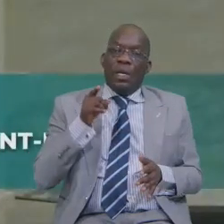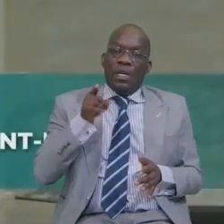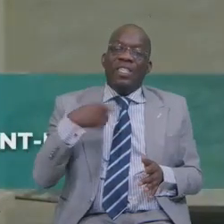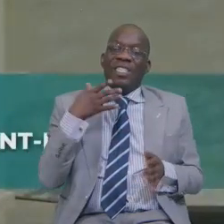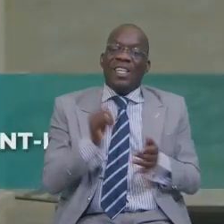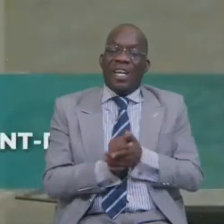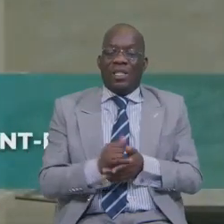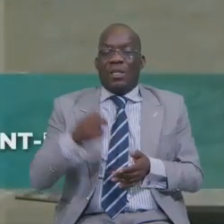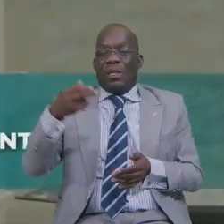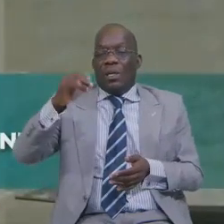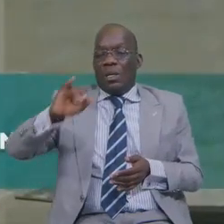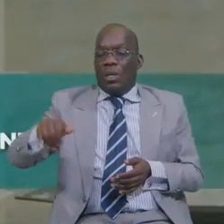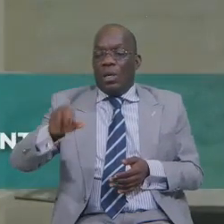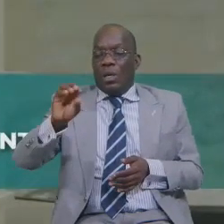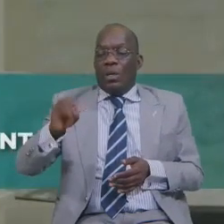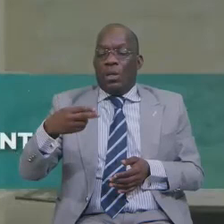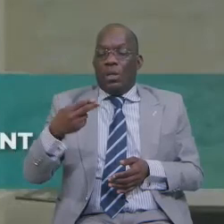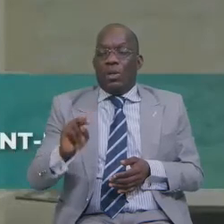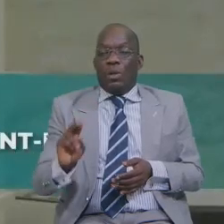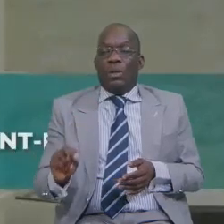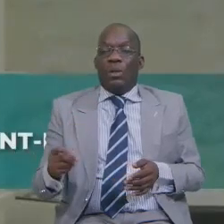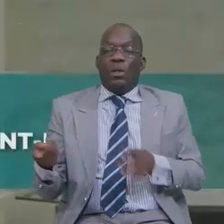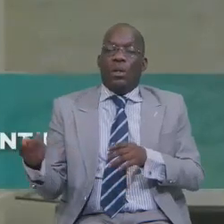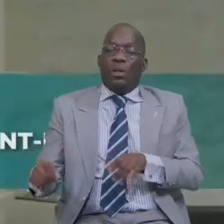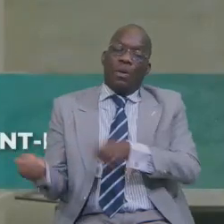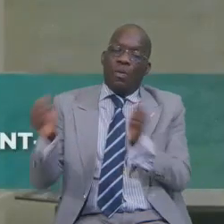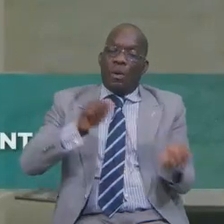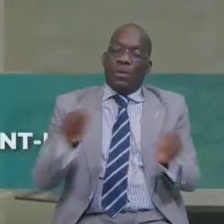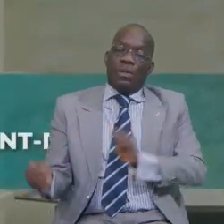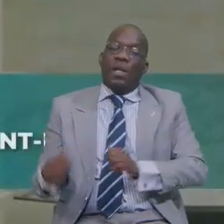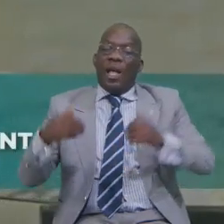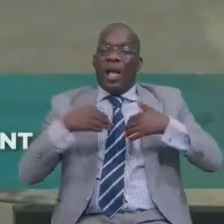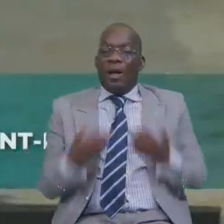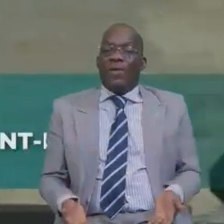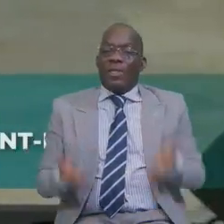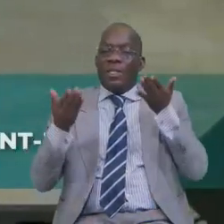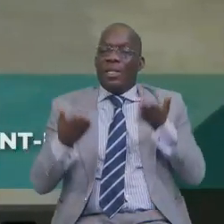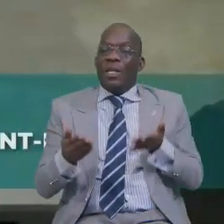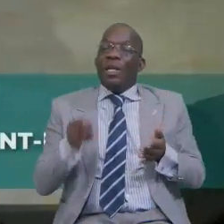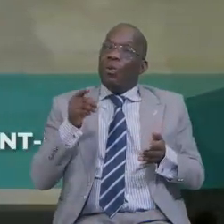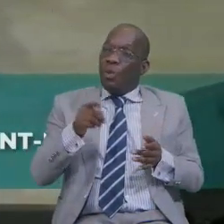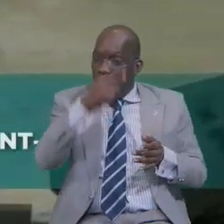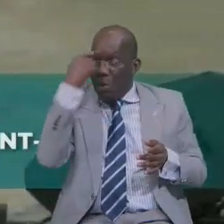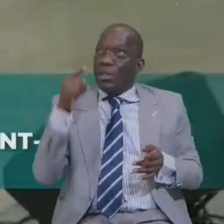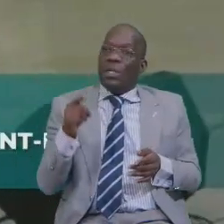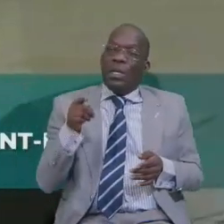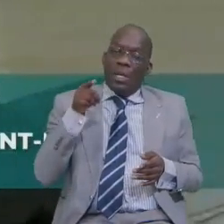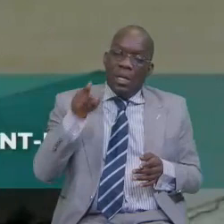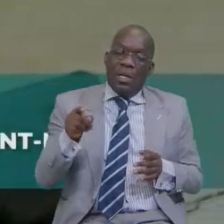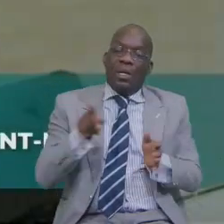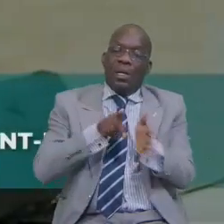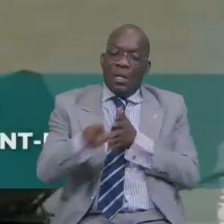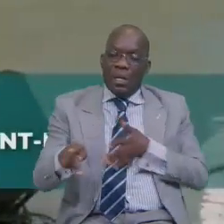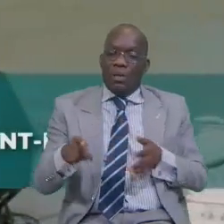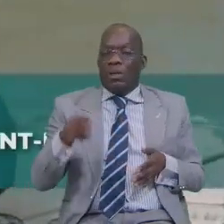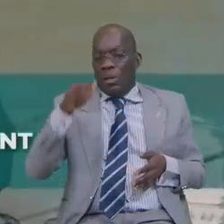he's gone, and now he's risen again, so that all that I'm hearing, nobody